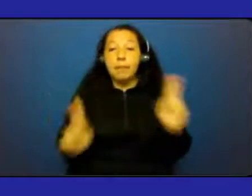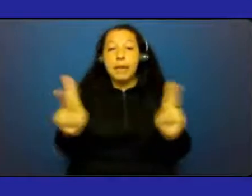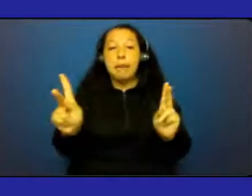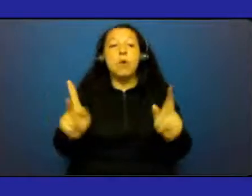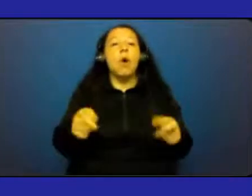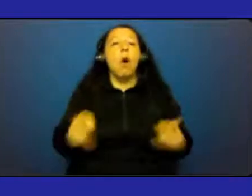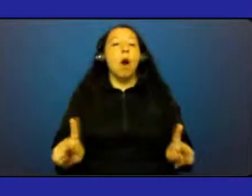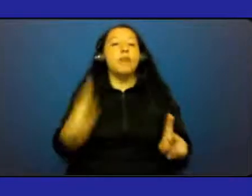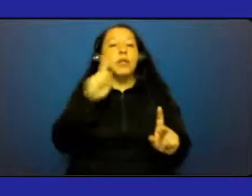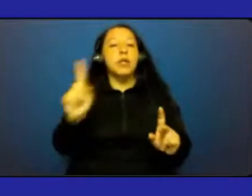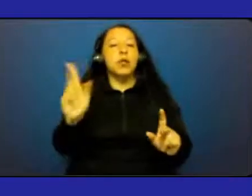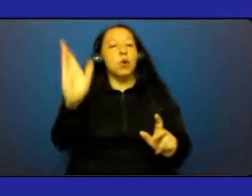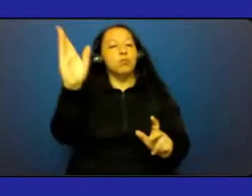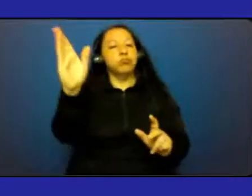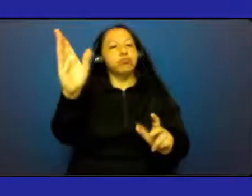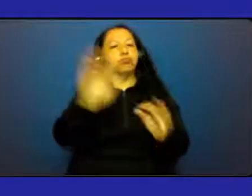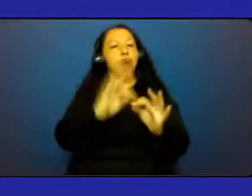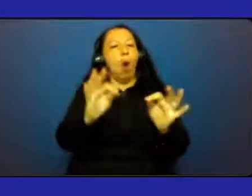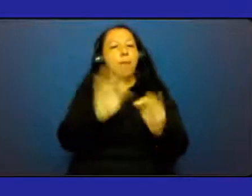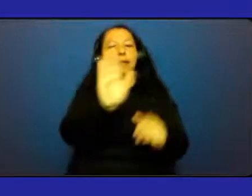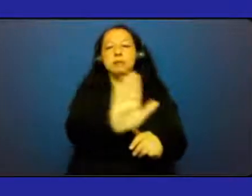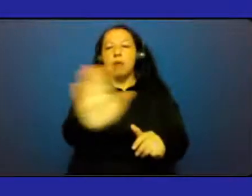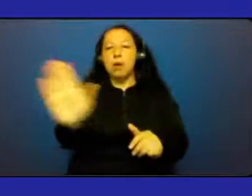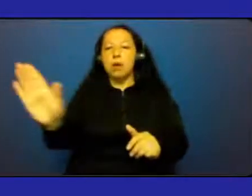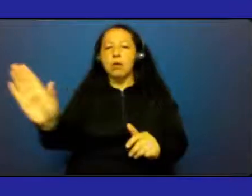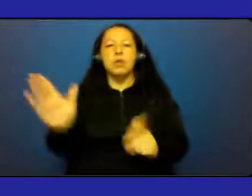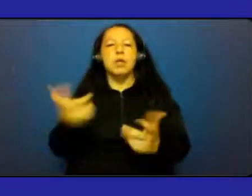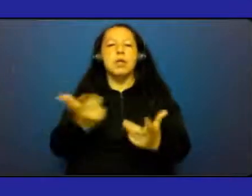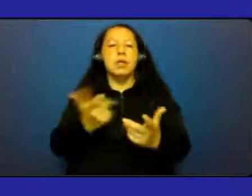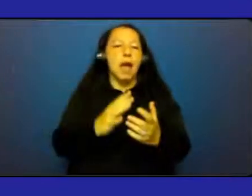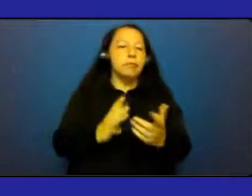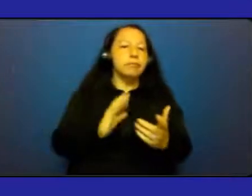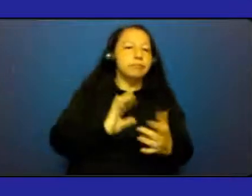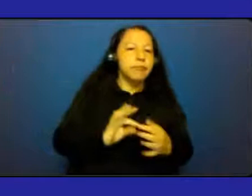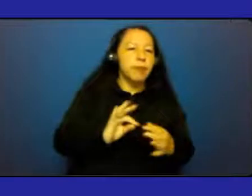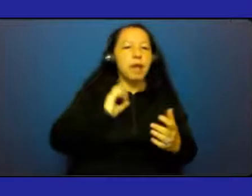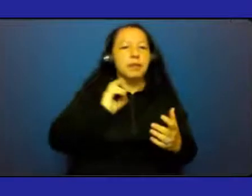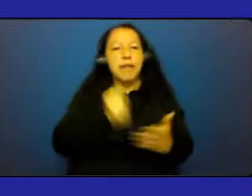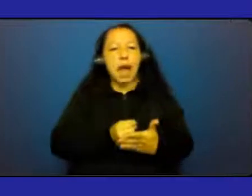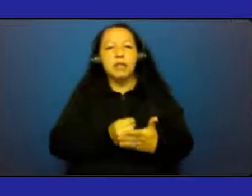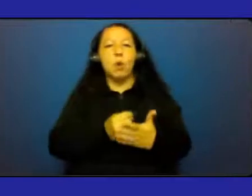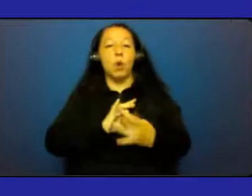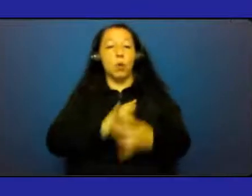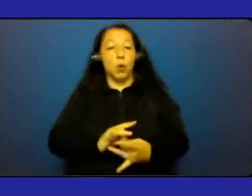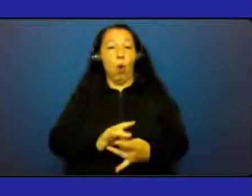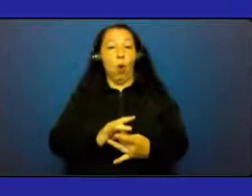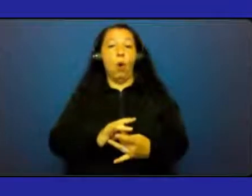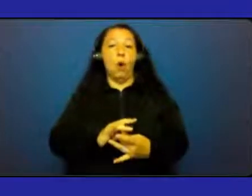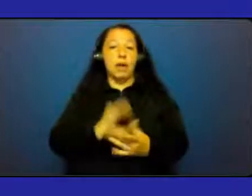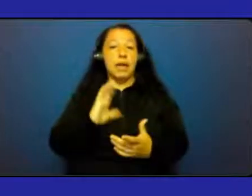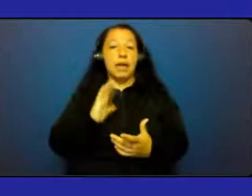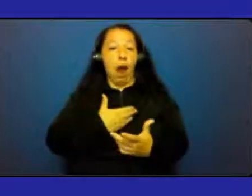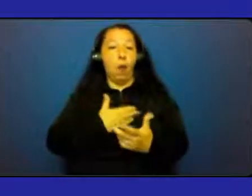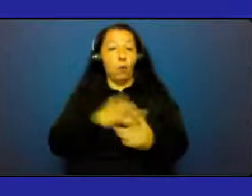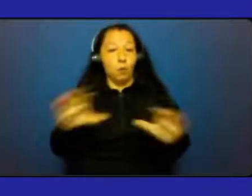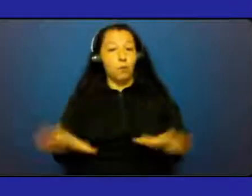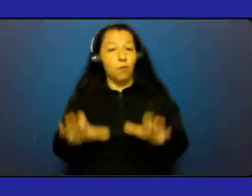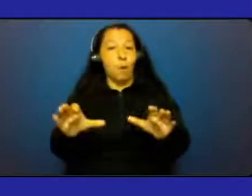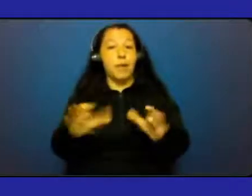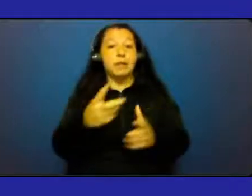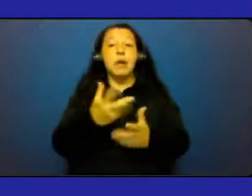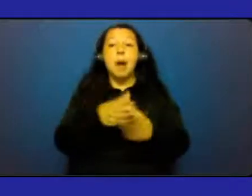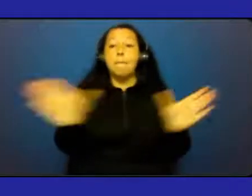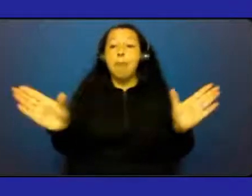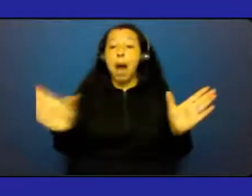and/or written testimony concerning New York City Health and Hospitals' performance. Public testimony, both oral and written,